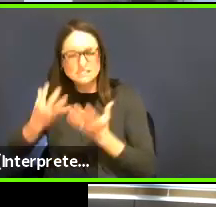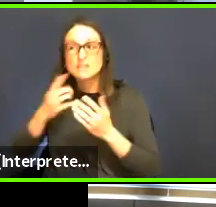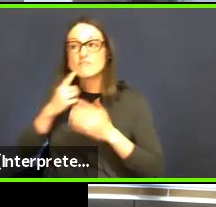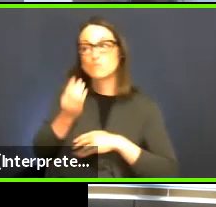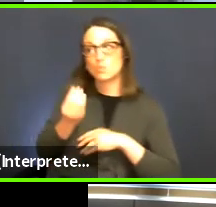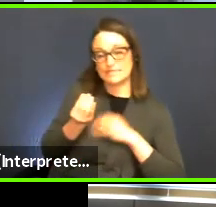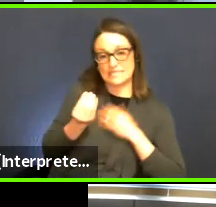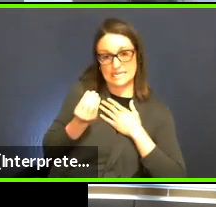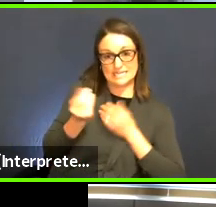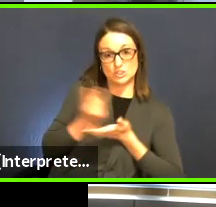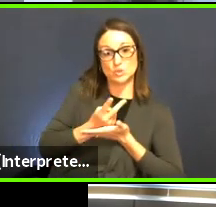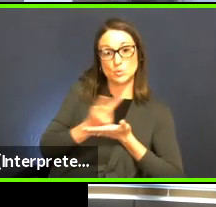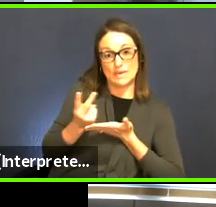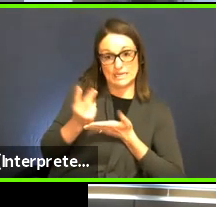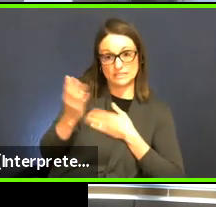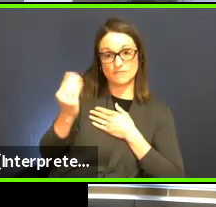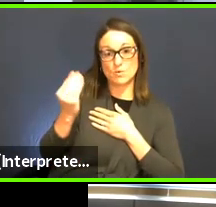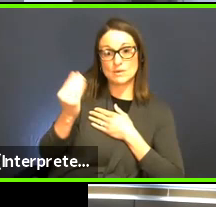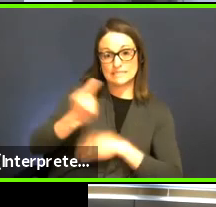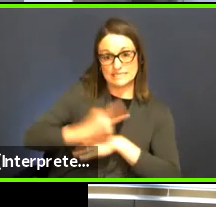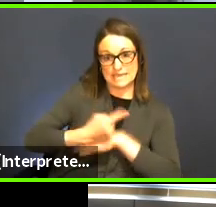14, 2 weeks.